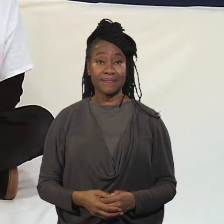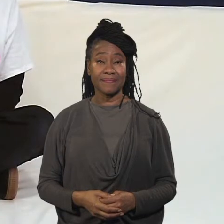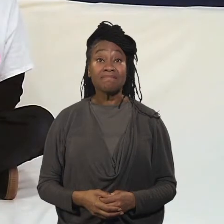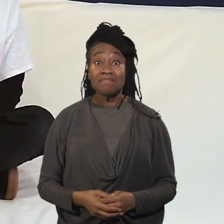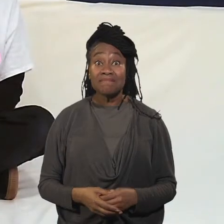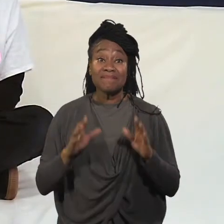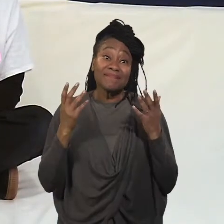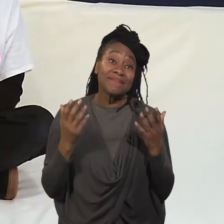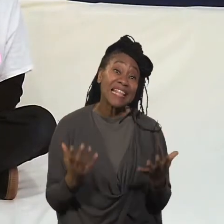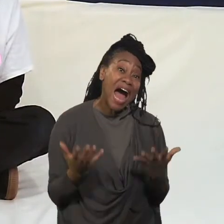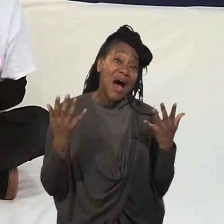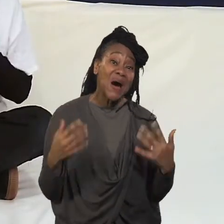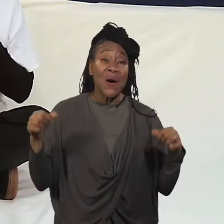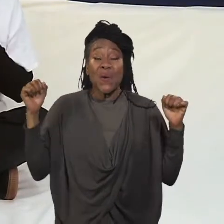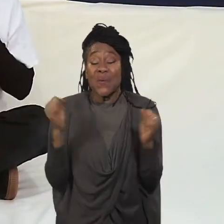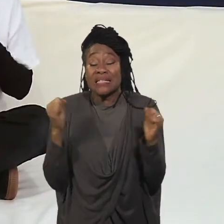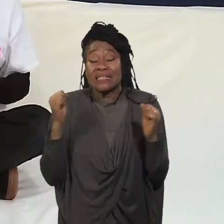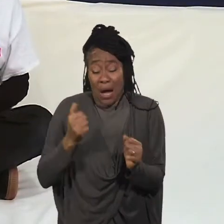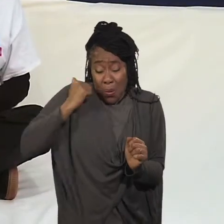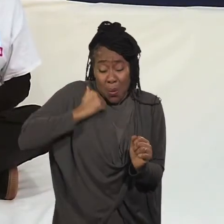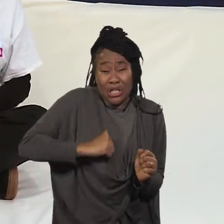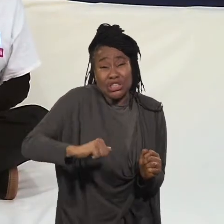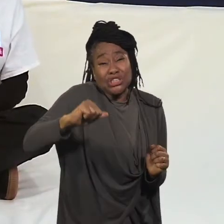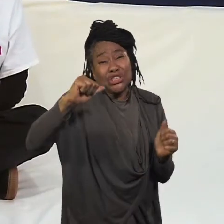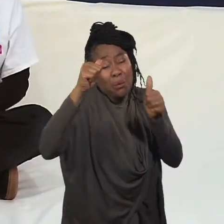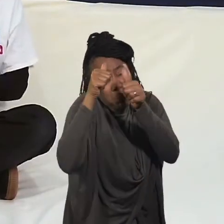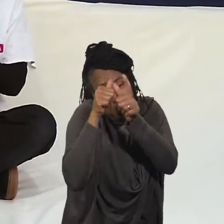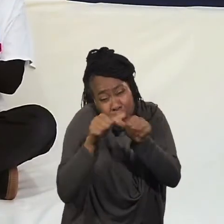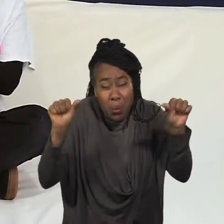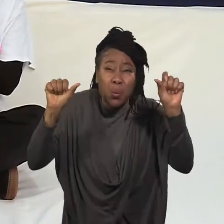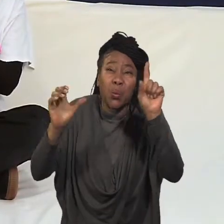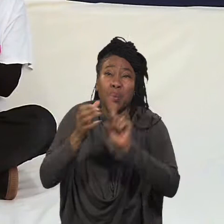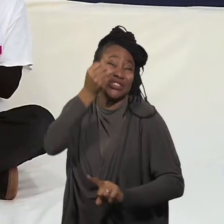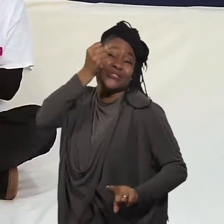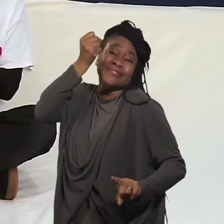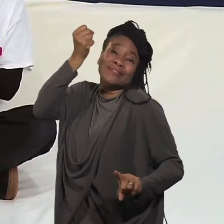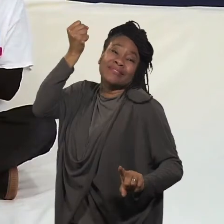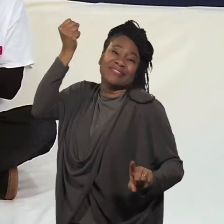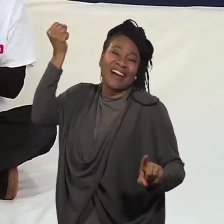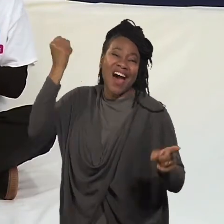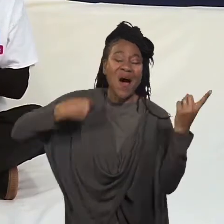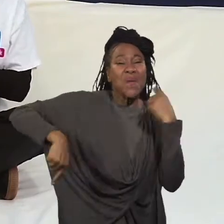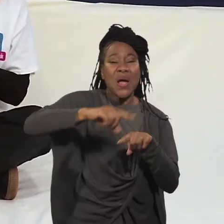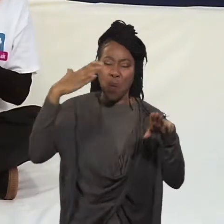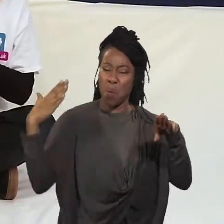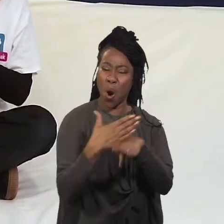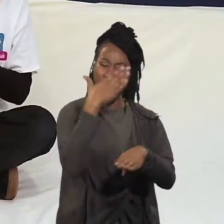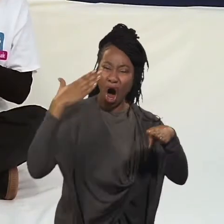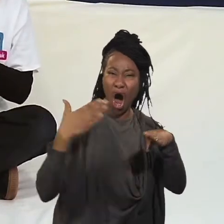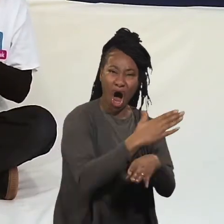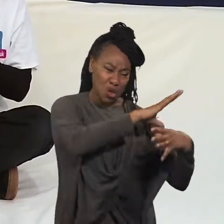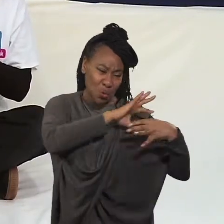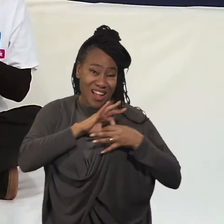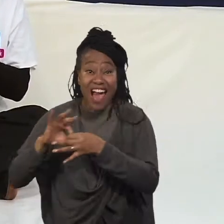Now, winter wishes have come true. We worked